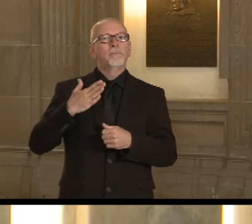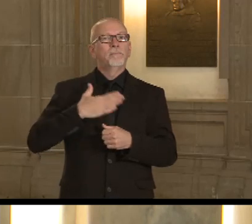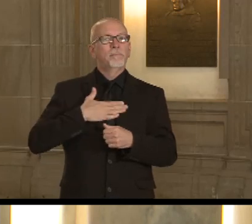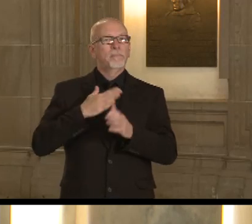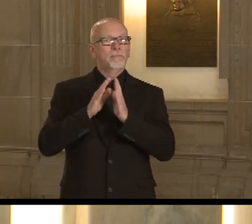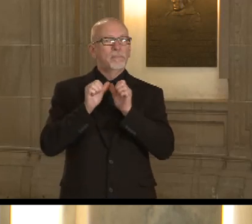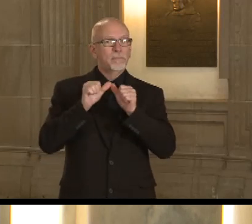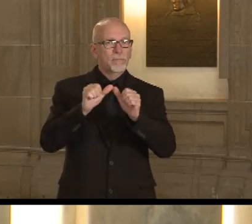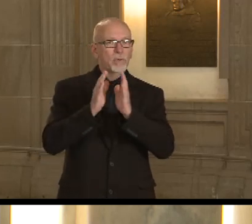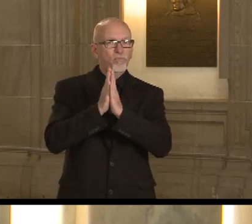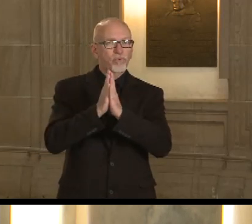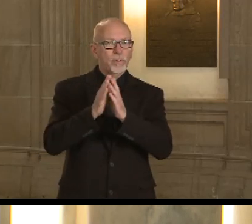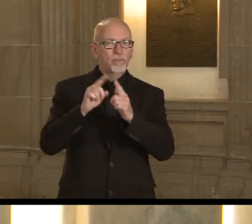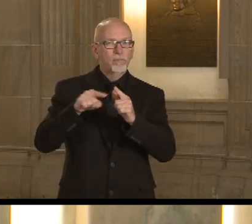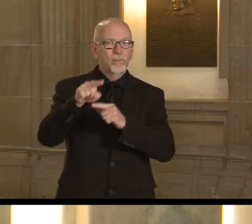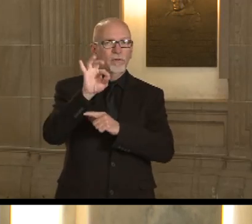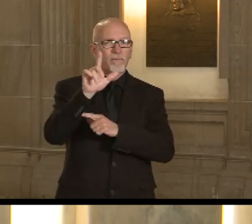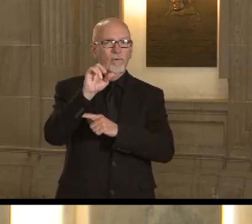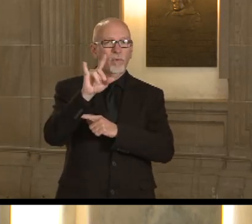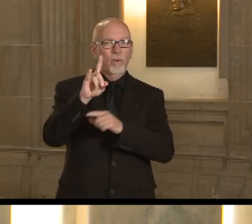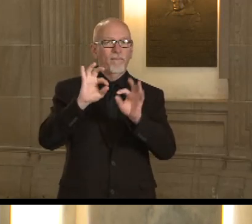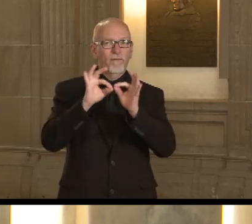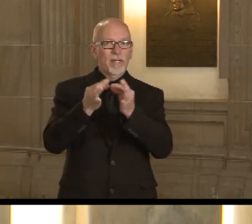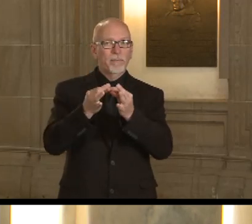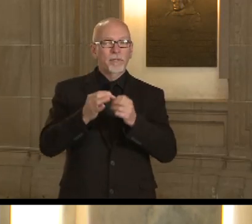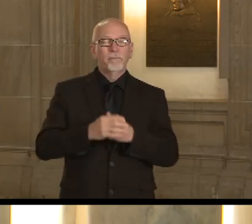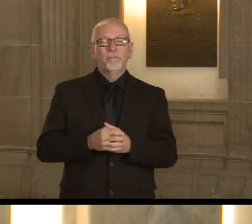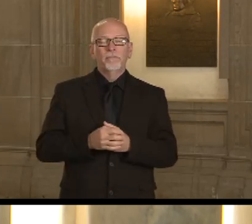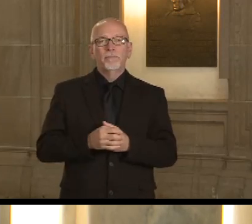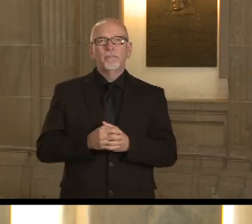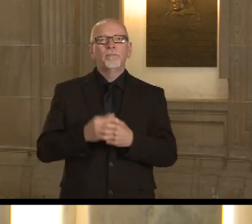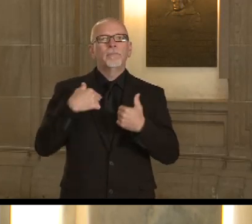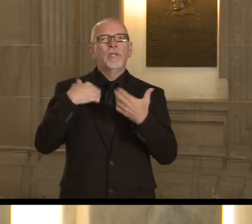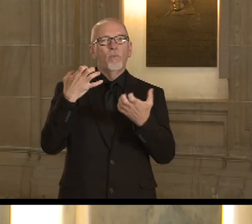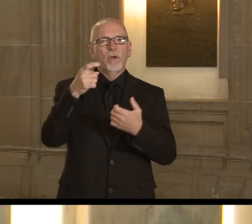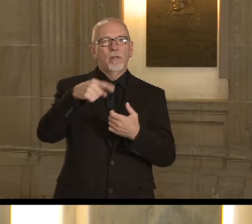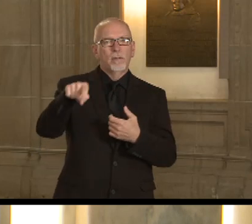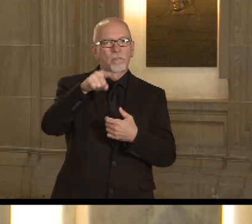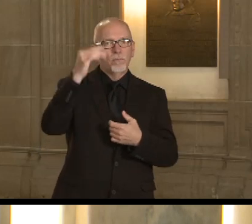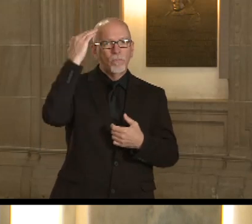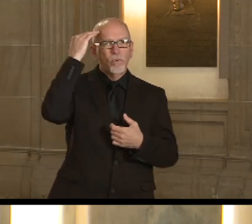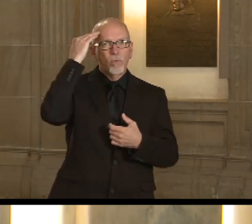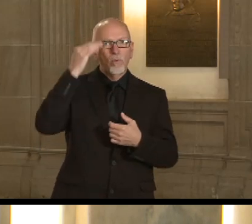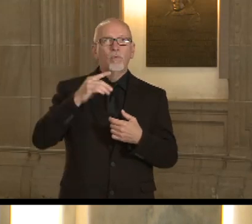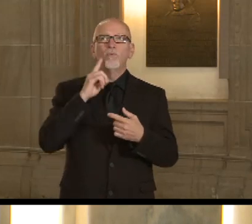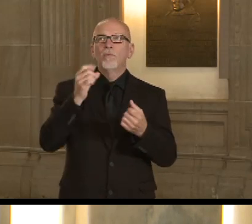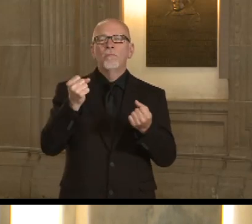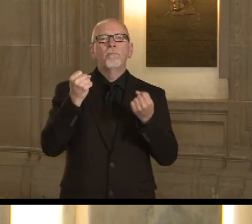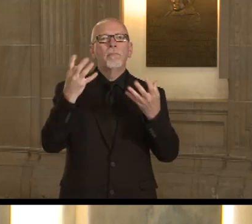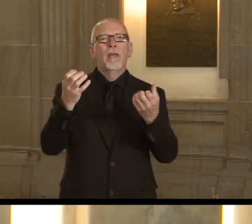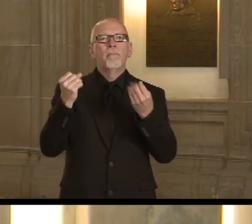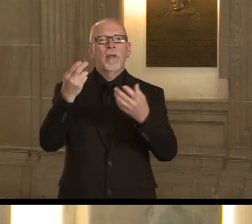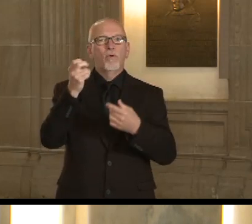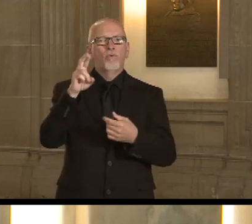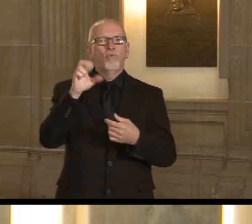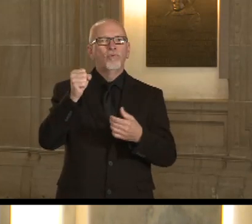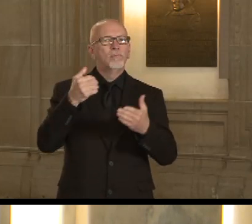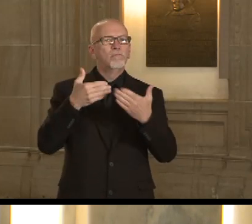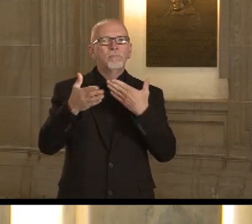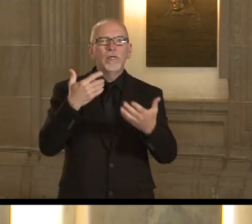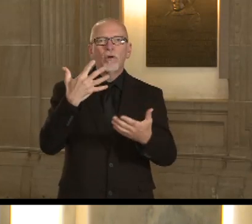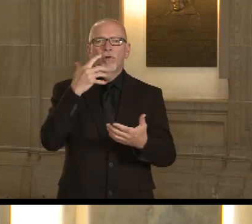continue to go out to the Floyd family, and I want them to know of the so many Hoosiers of all